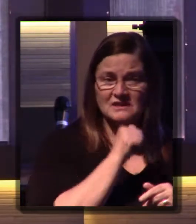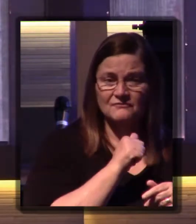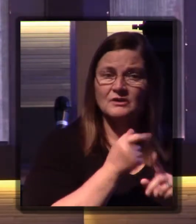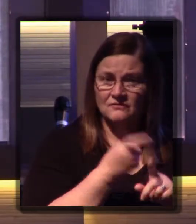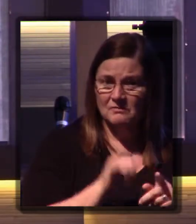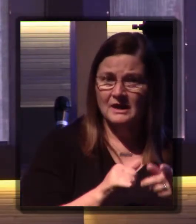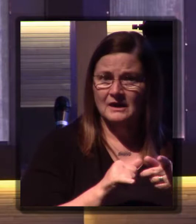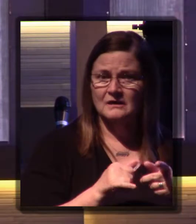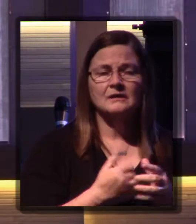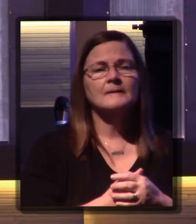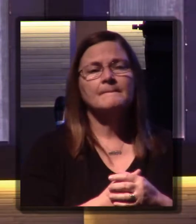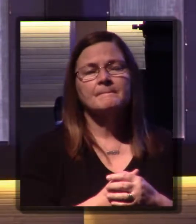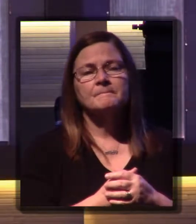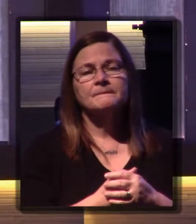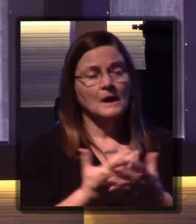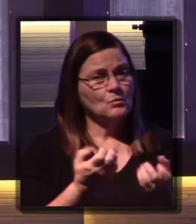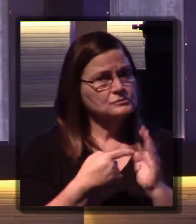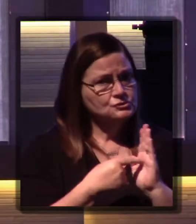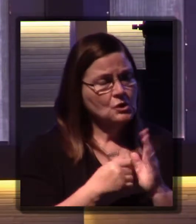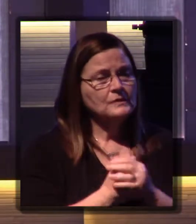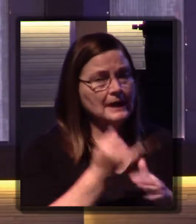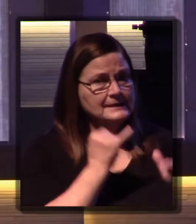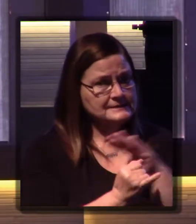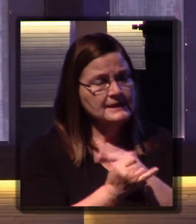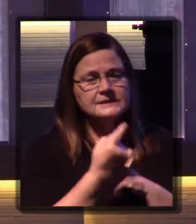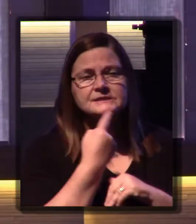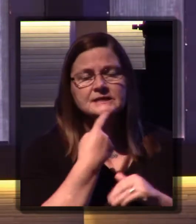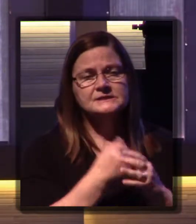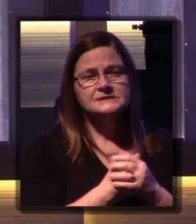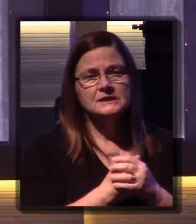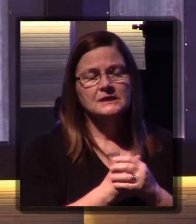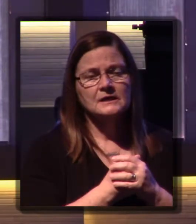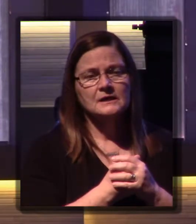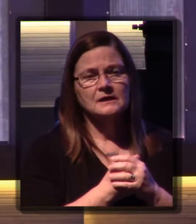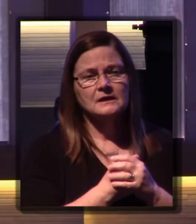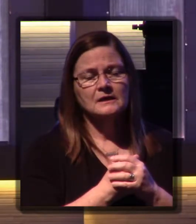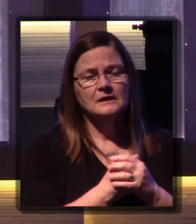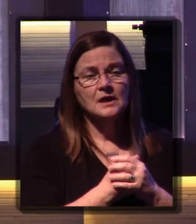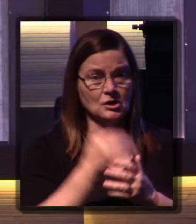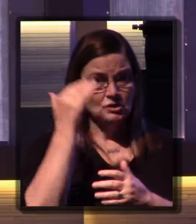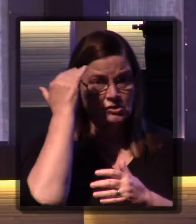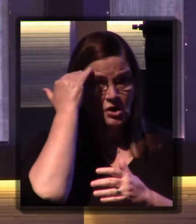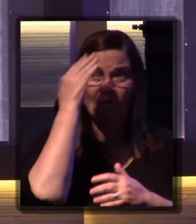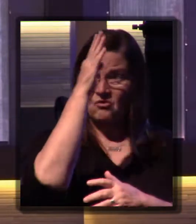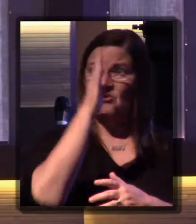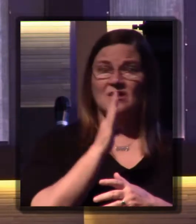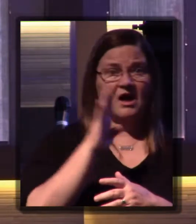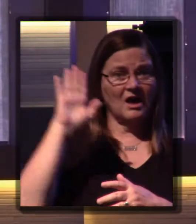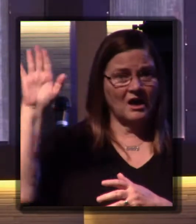us to see through these next two chapters is that Isaiah says, know God's